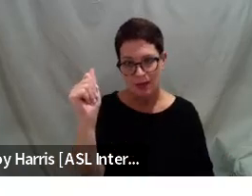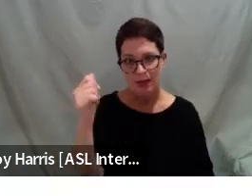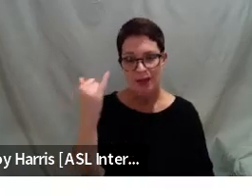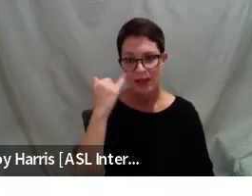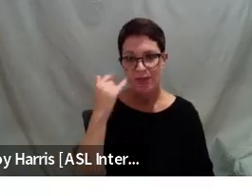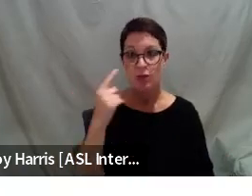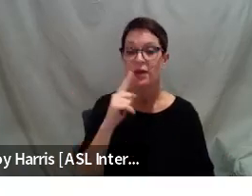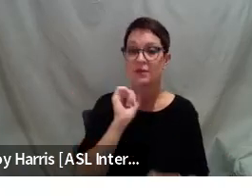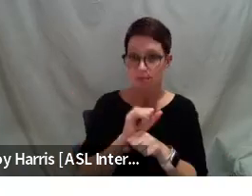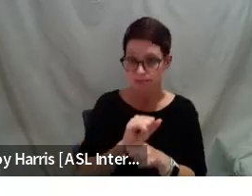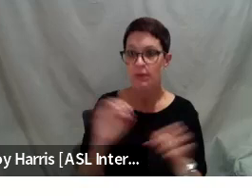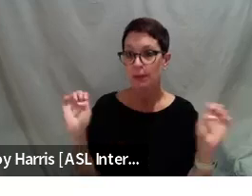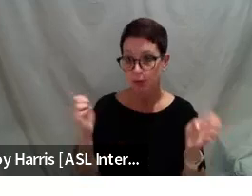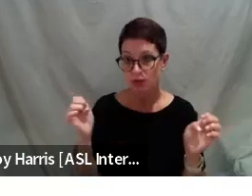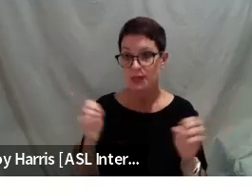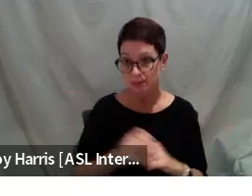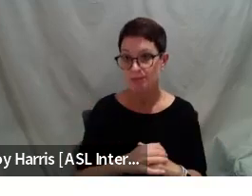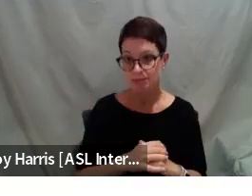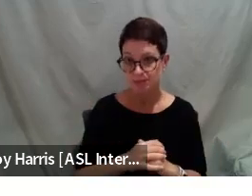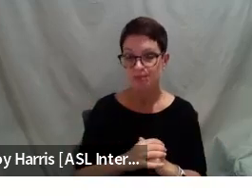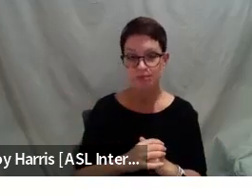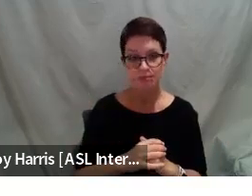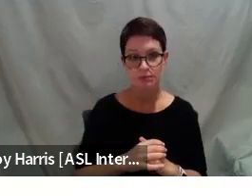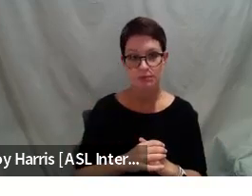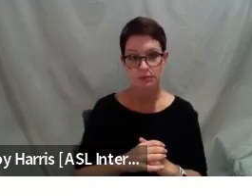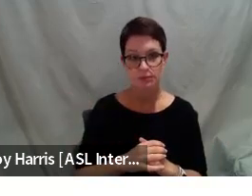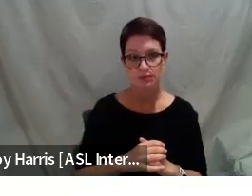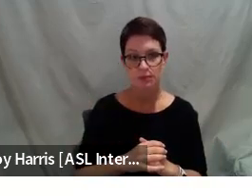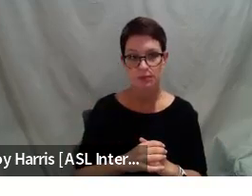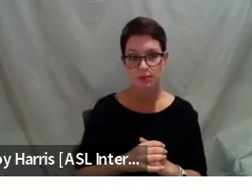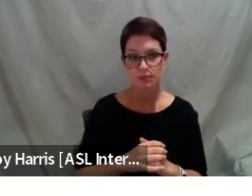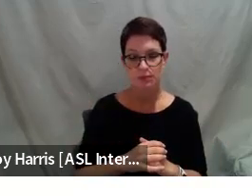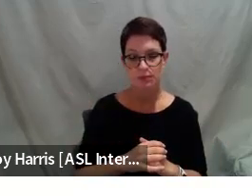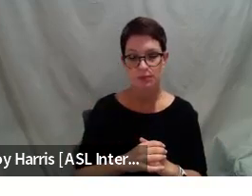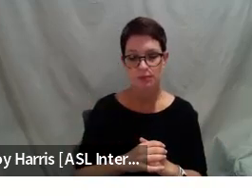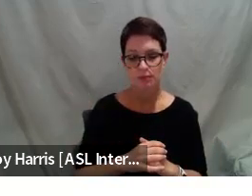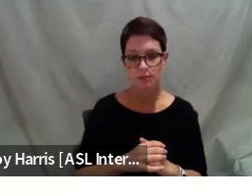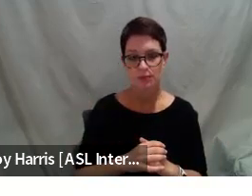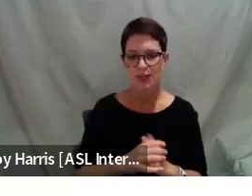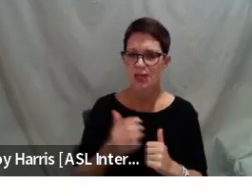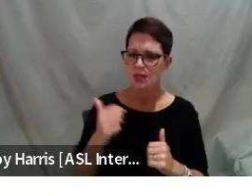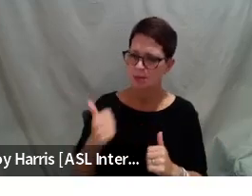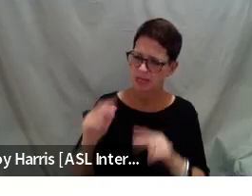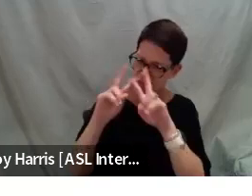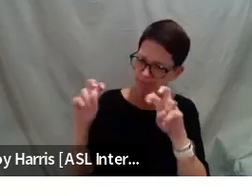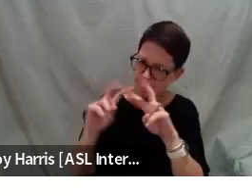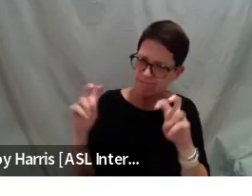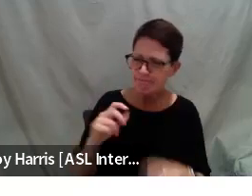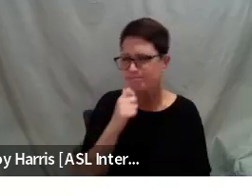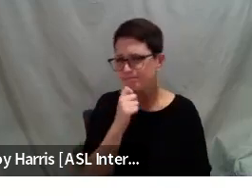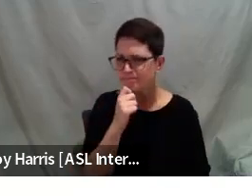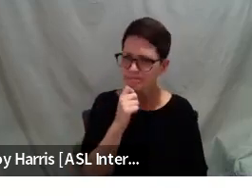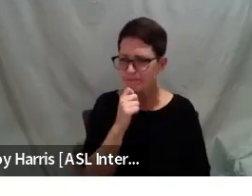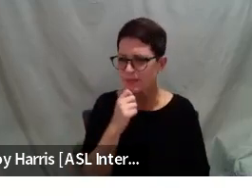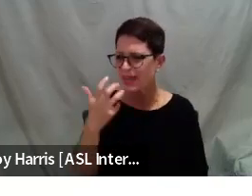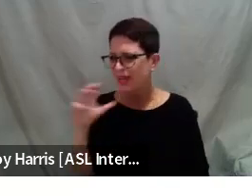think it's an emergency. There's no need to try and discern if the symptoms are